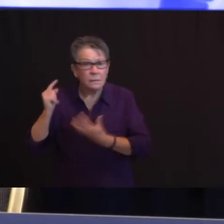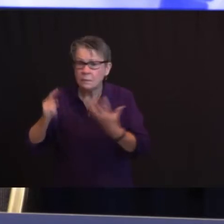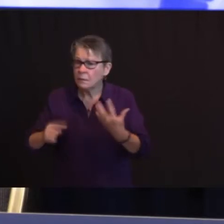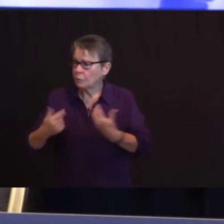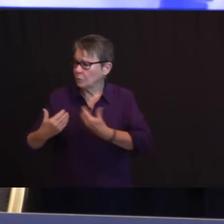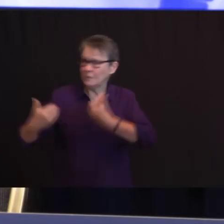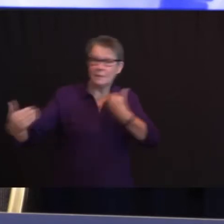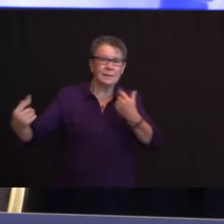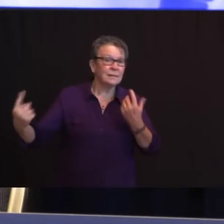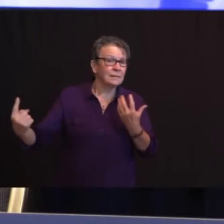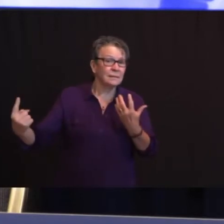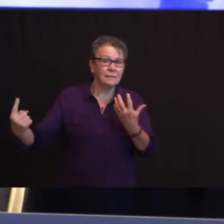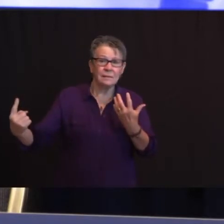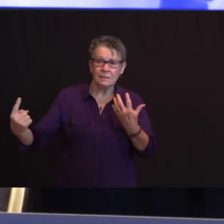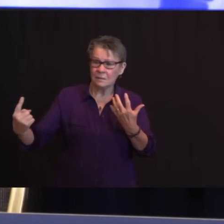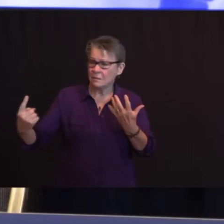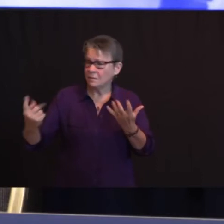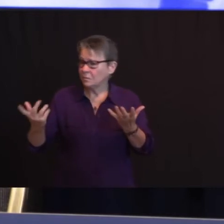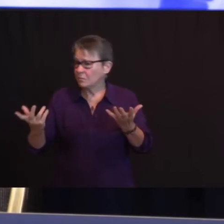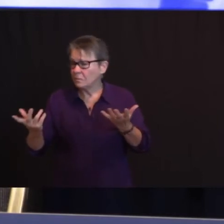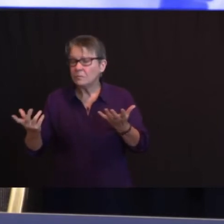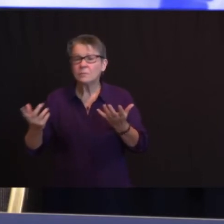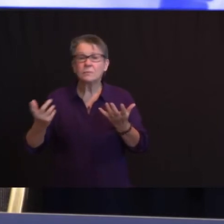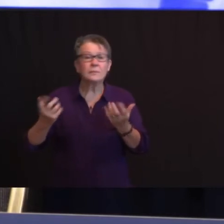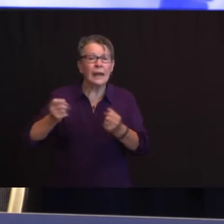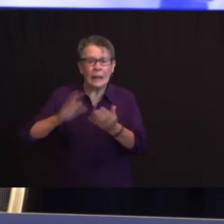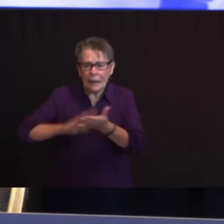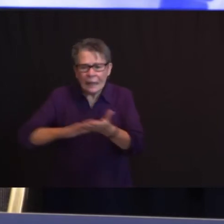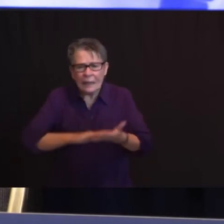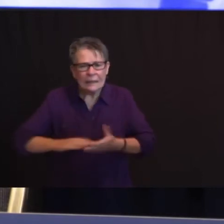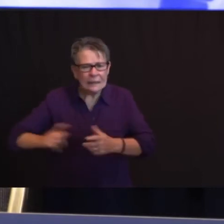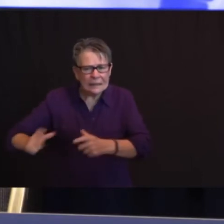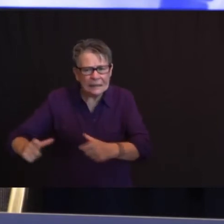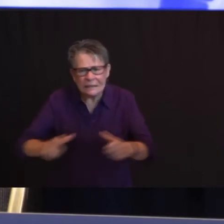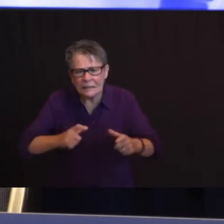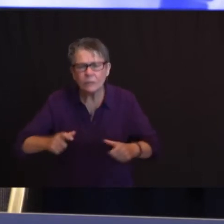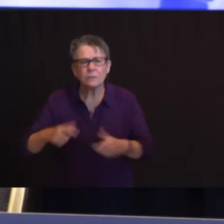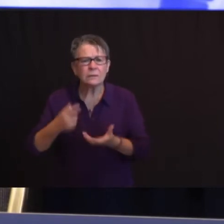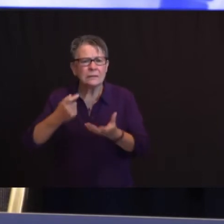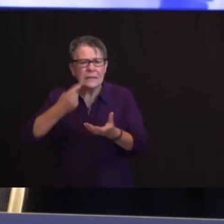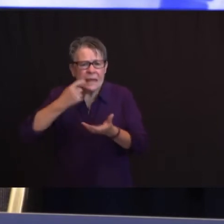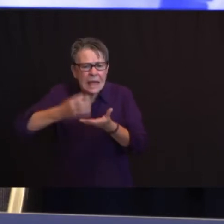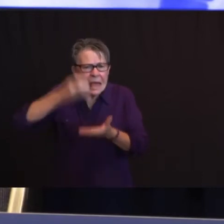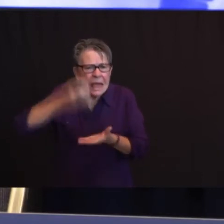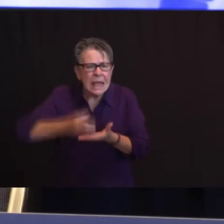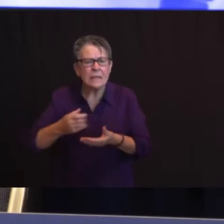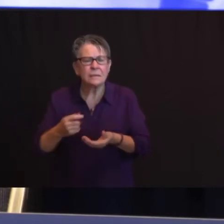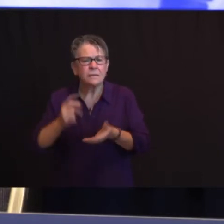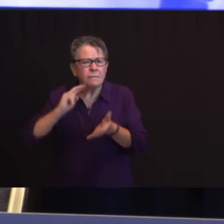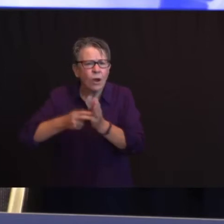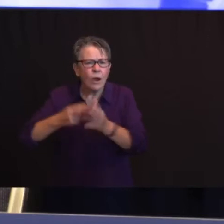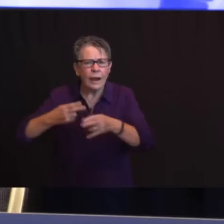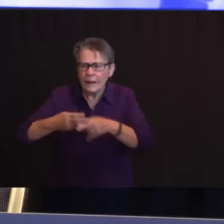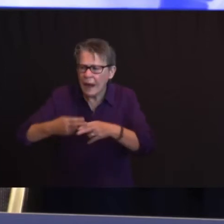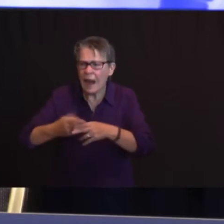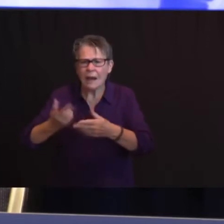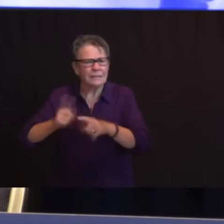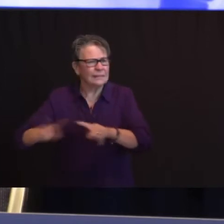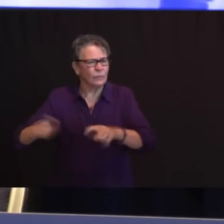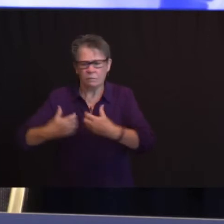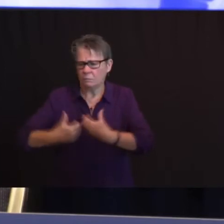utensils, glasses, plates, and other servingware. Again, they should wear a mask and maintain a distance of at least 6 feet